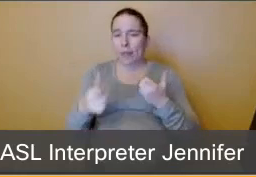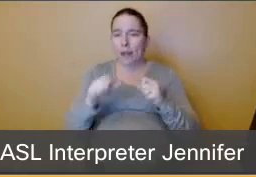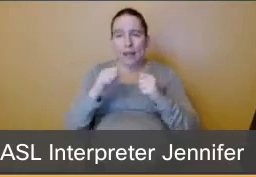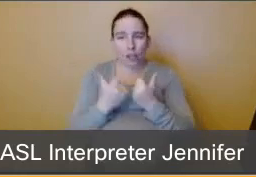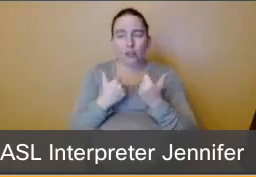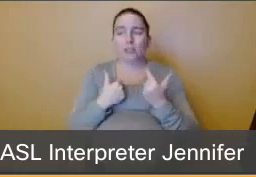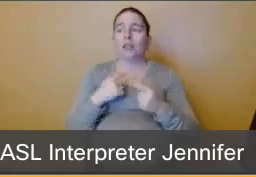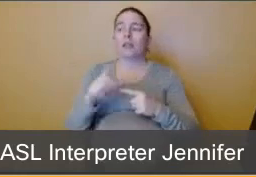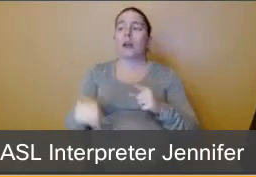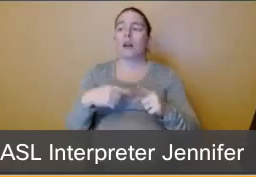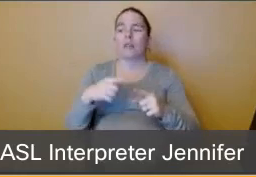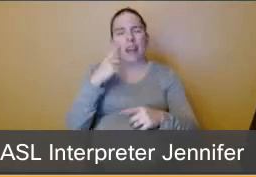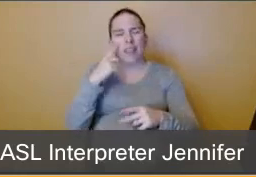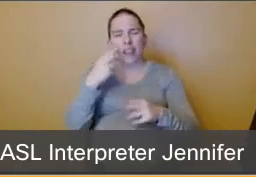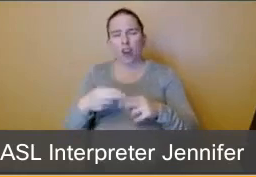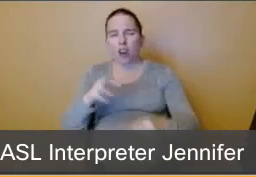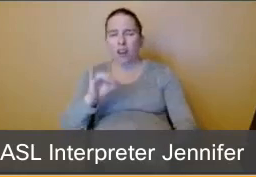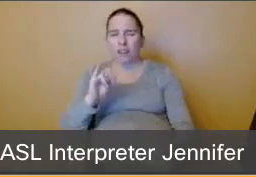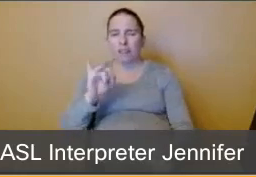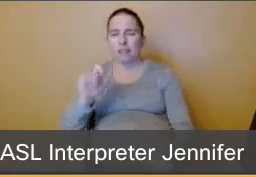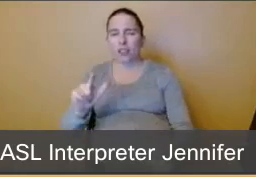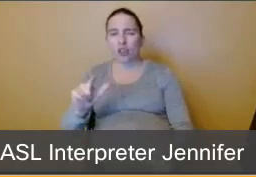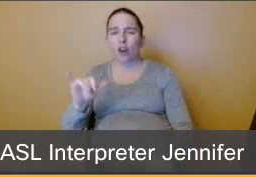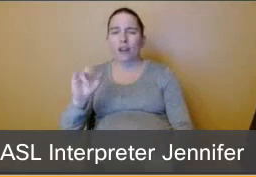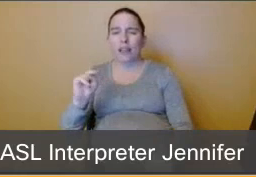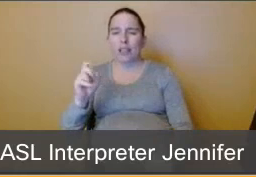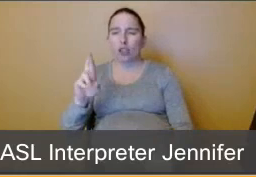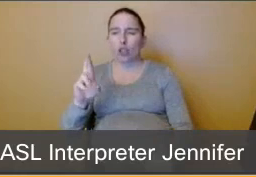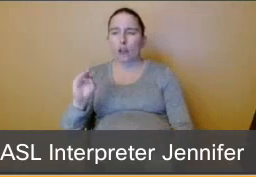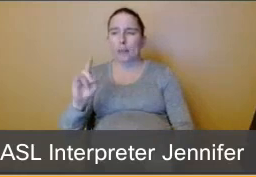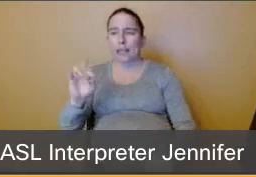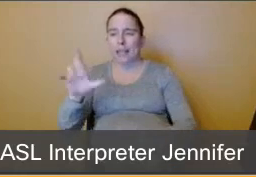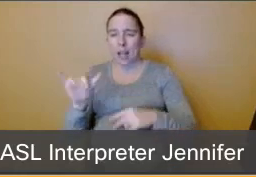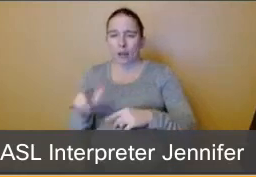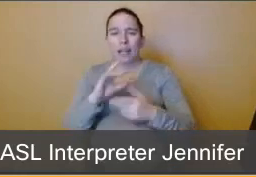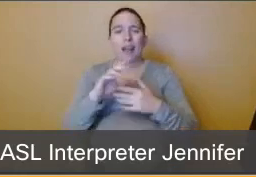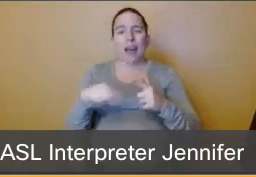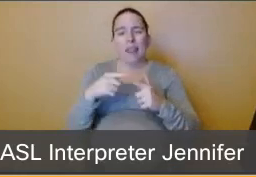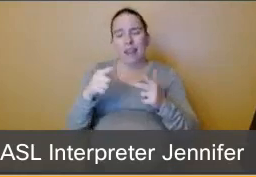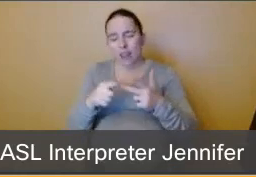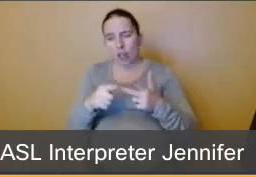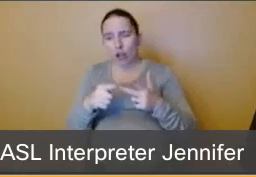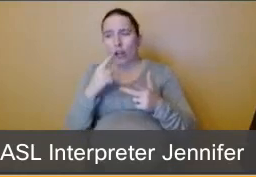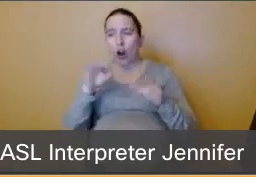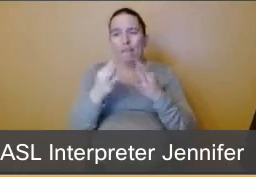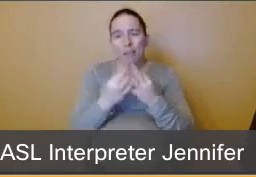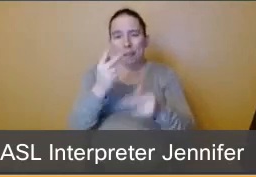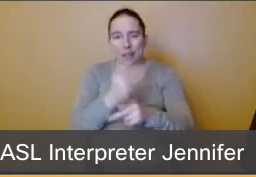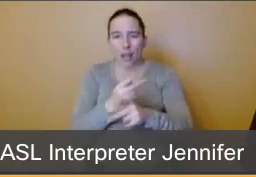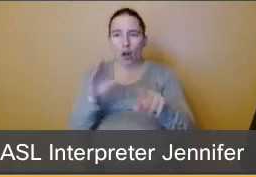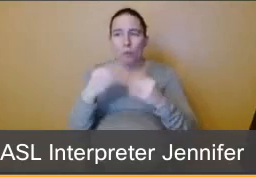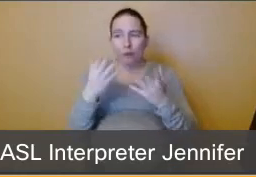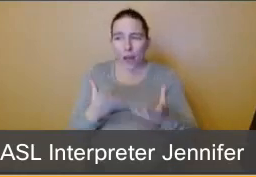fiscal intermediary. And then the final cohort are family care providers, right? And we're saying regardless of hospice. So if the sponsoring